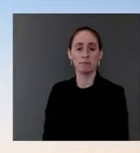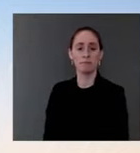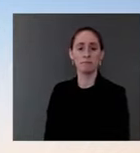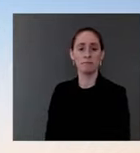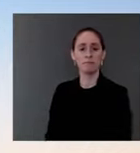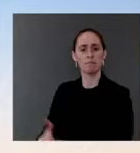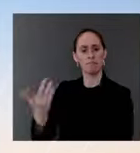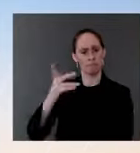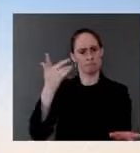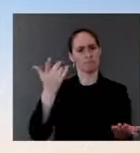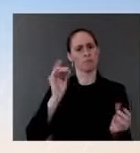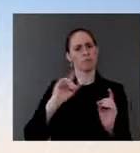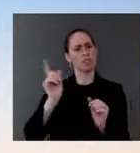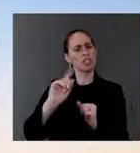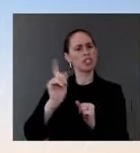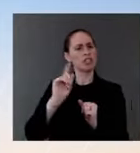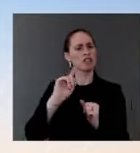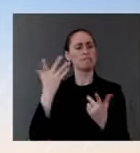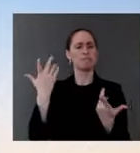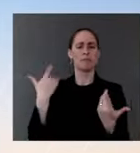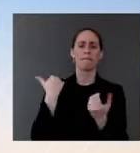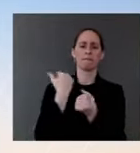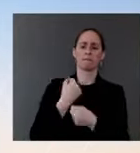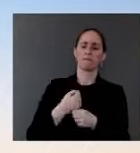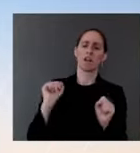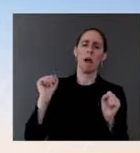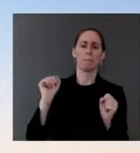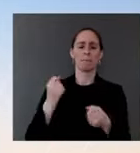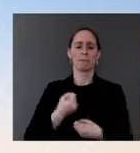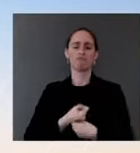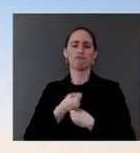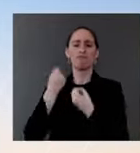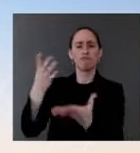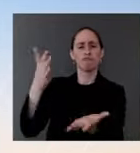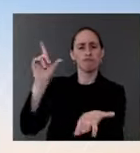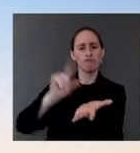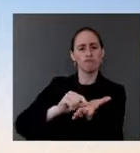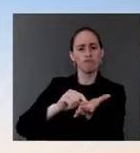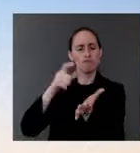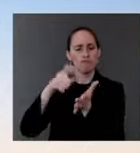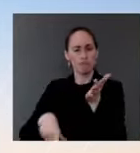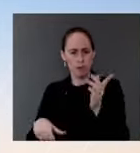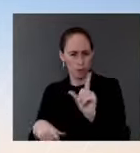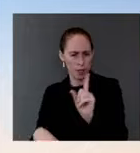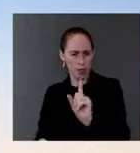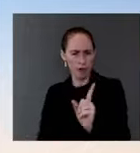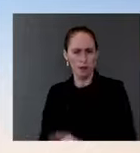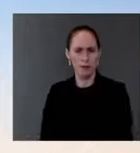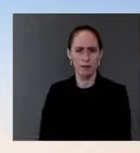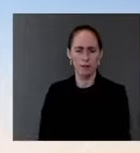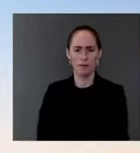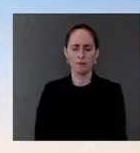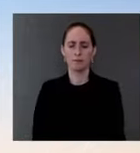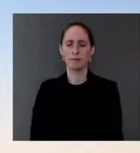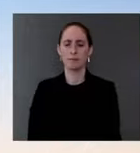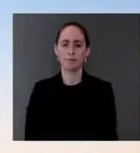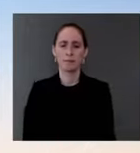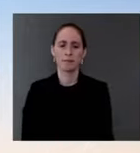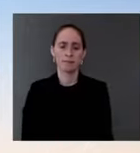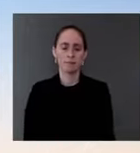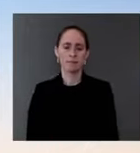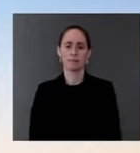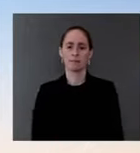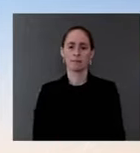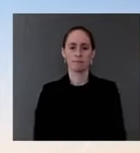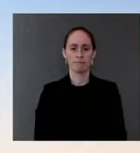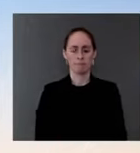still ongoing. It's really under the purview of the Department of Justice. They've put out a statement. I'd point you to that for any further comment. I would